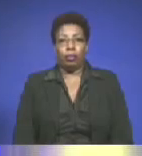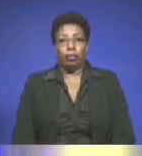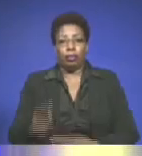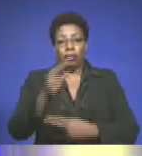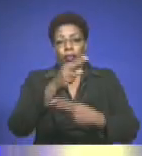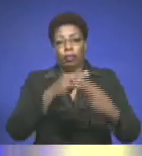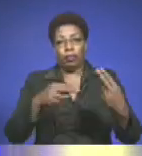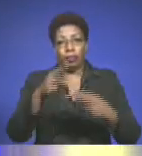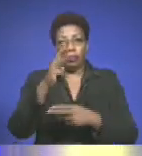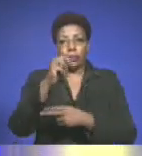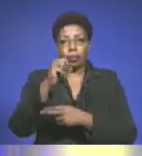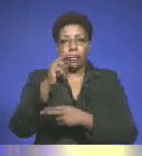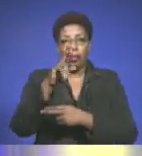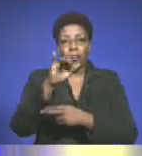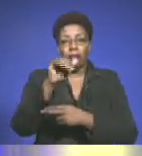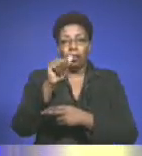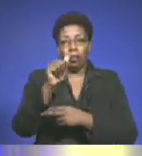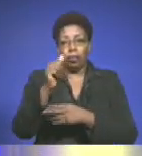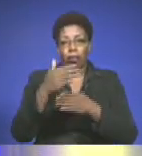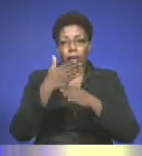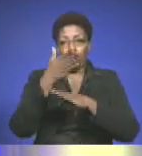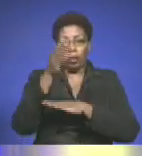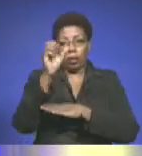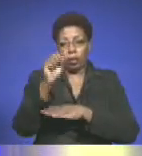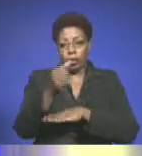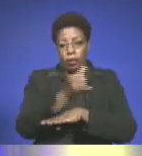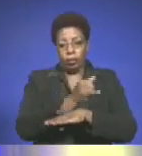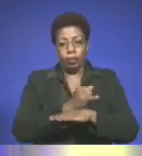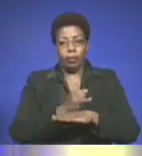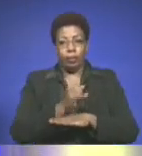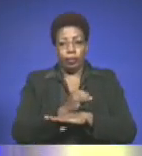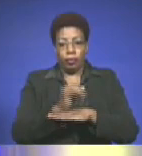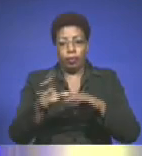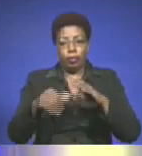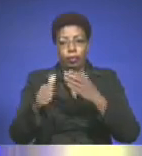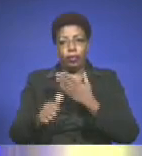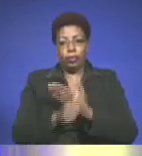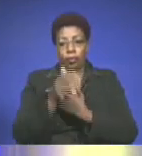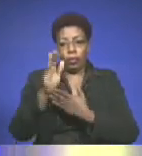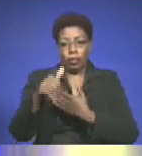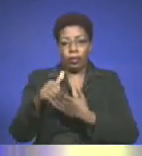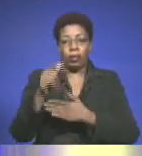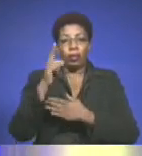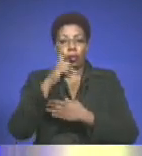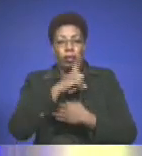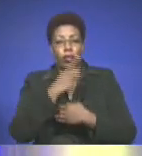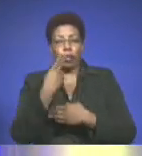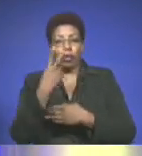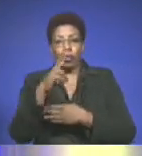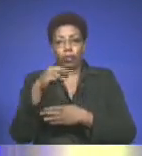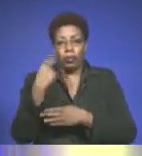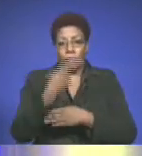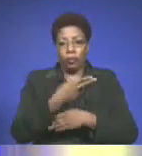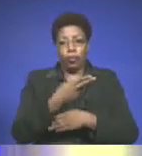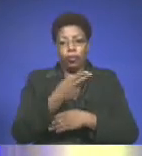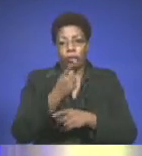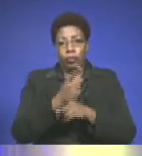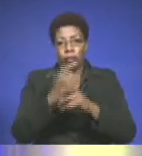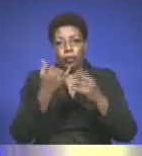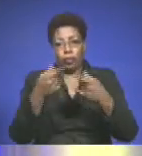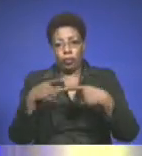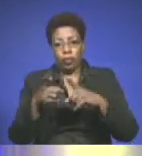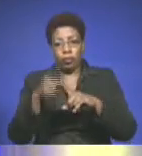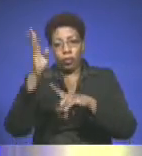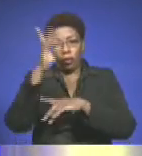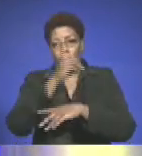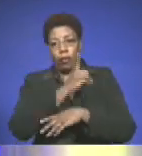Hurricane Maria cuts across the southern islands, but are we out of the woods just yet? I'm LaDawn Davis. Thanks so much for tuning in. We head right on over to